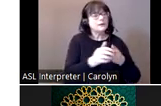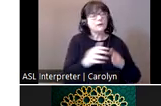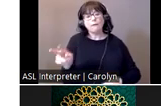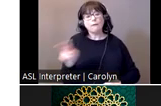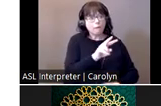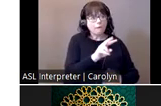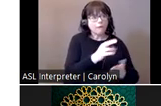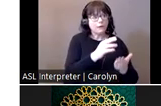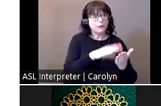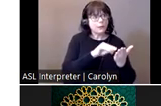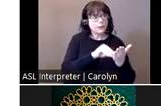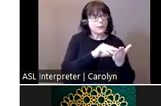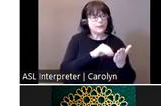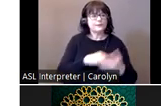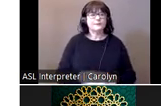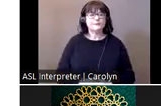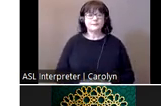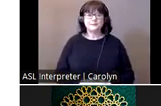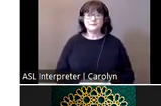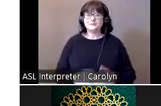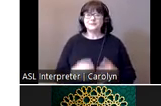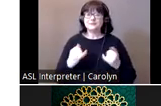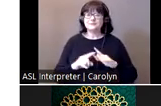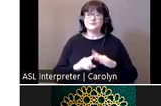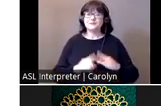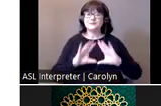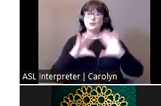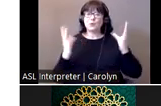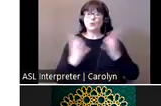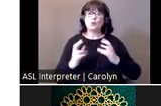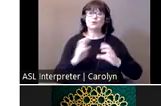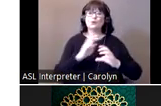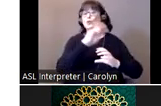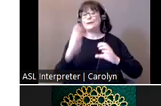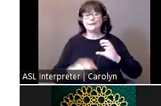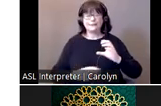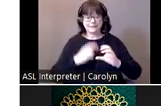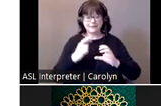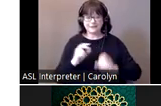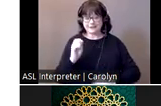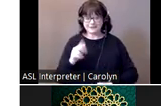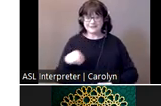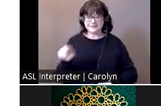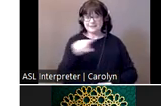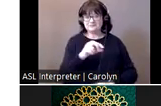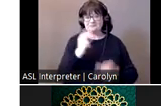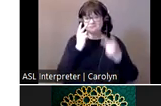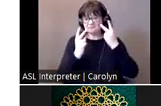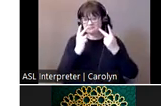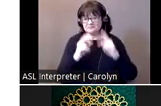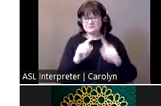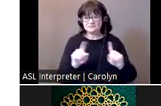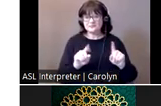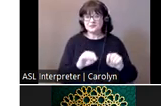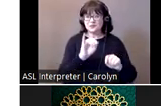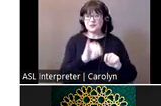So with that in mind, we'll take a little bit of a tour of a few places in the world where micro-credentials are perhaps a